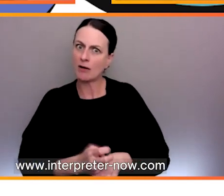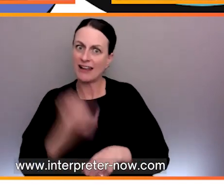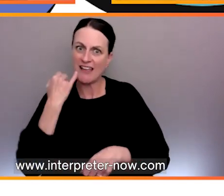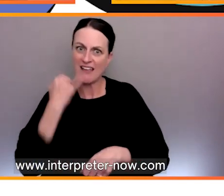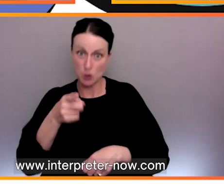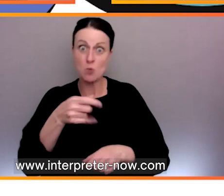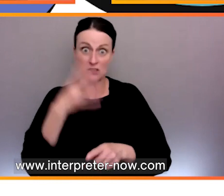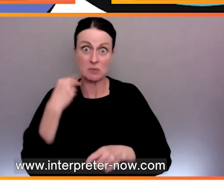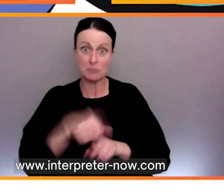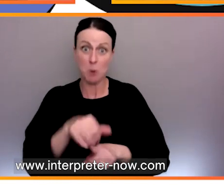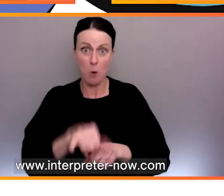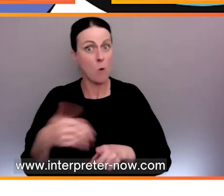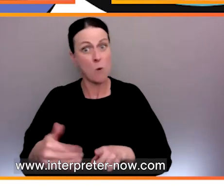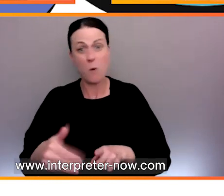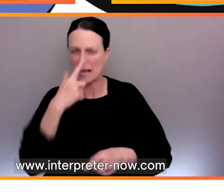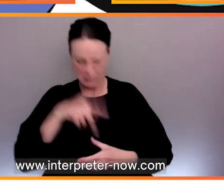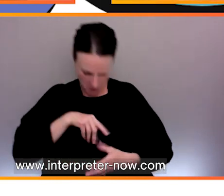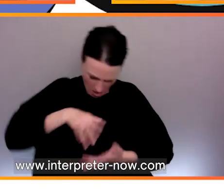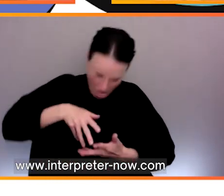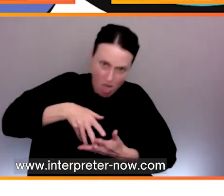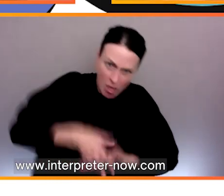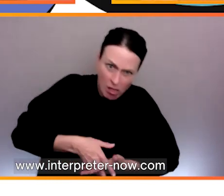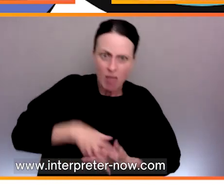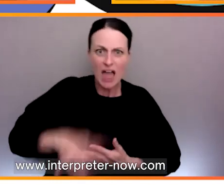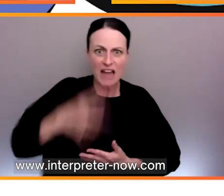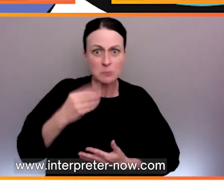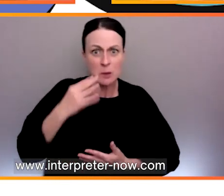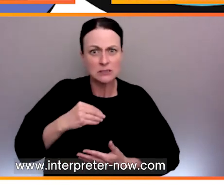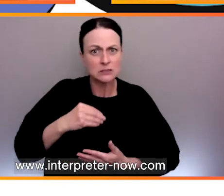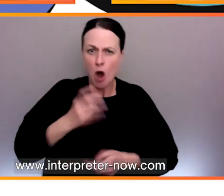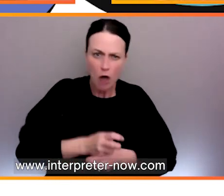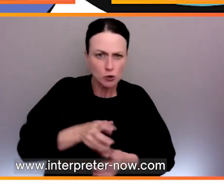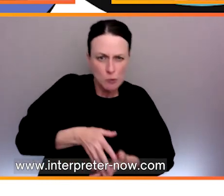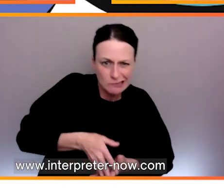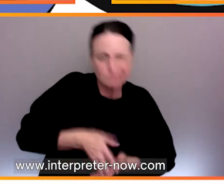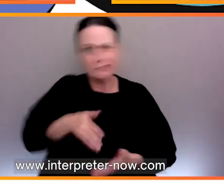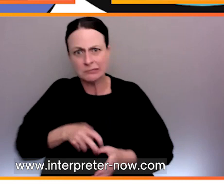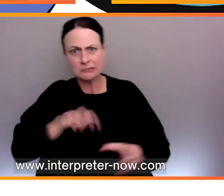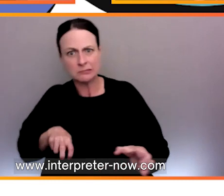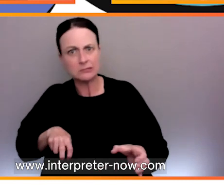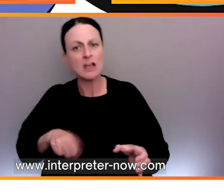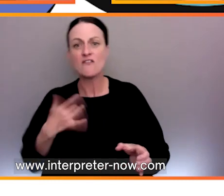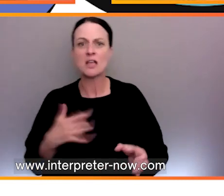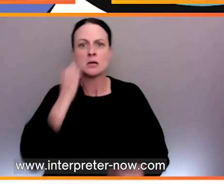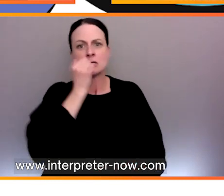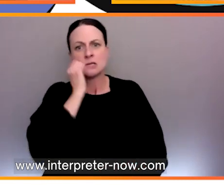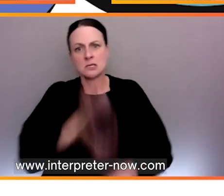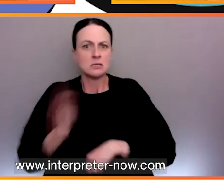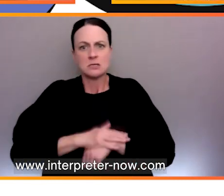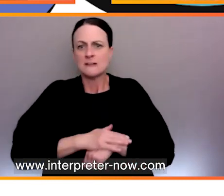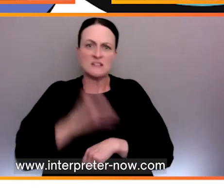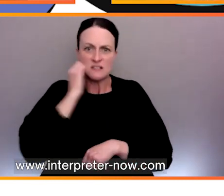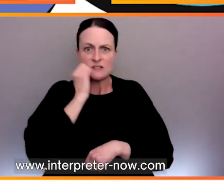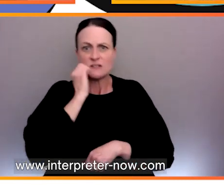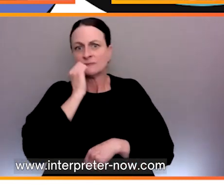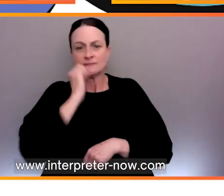sort of regurgitate? Or is it fully vested in employees having